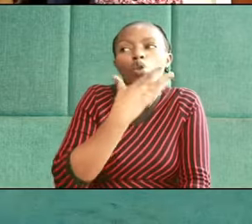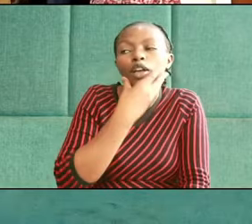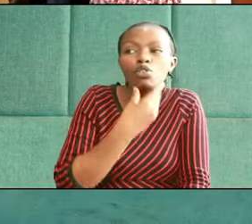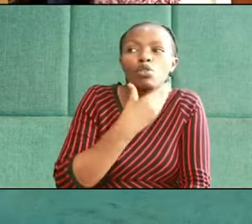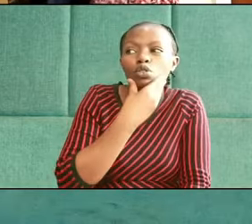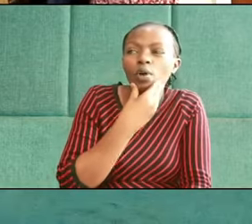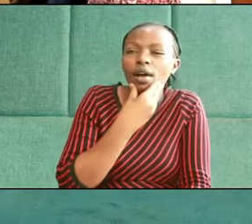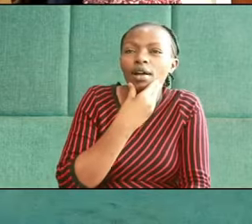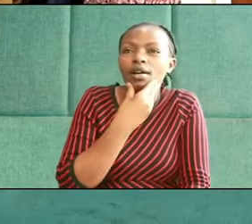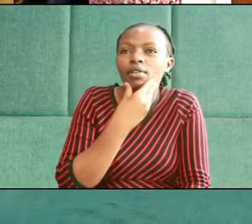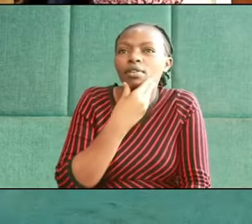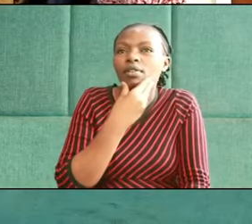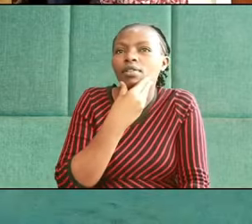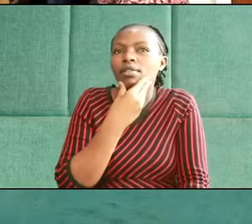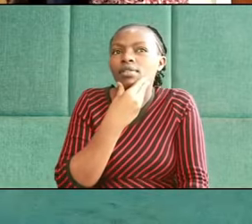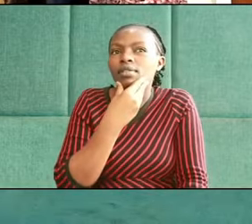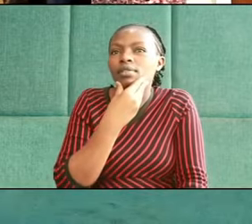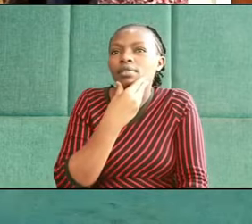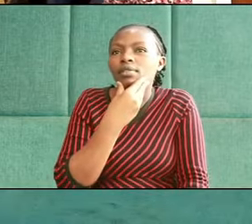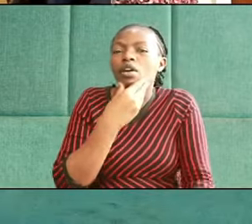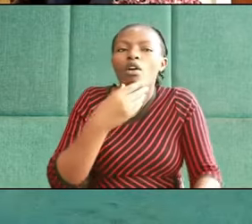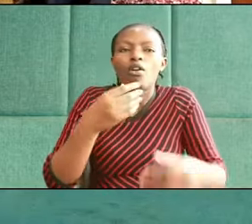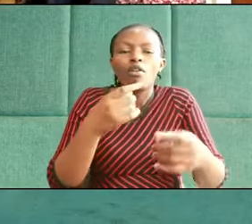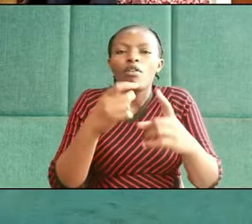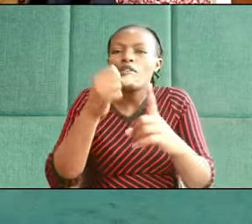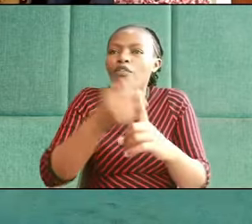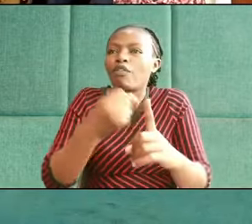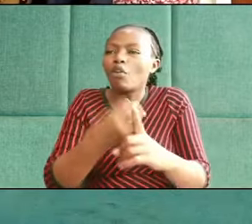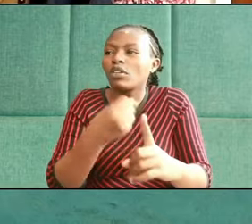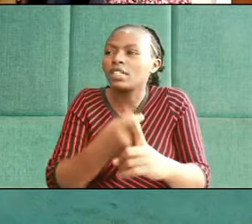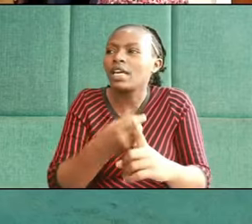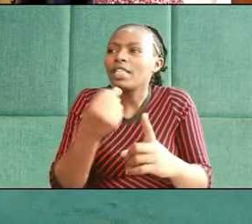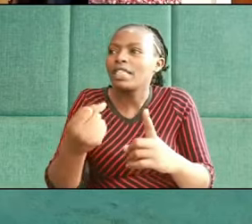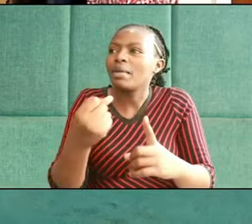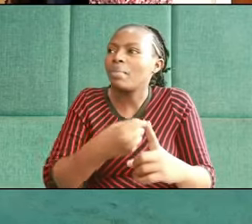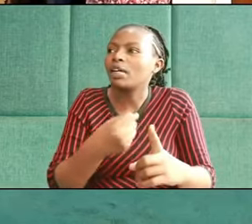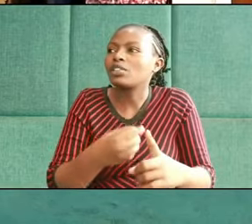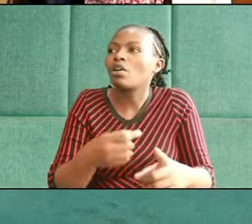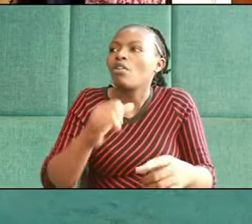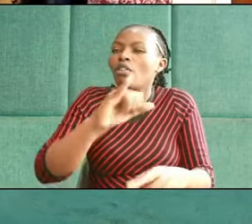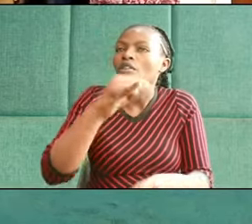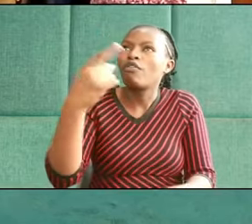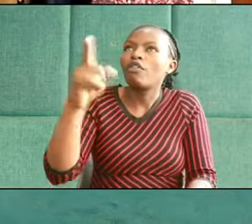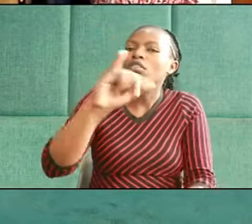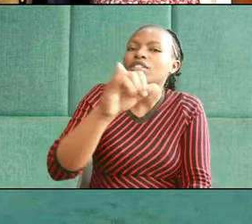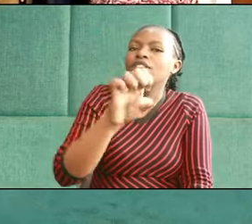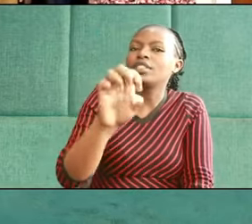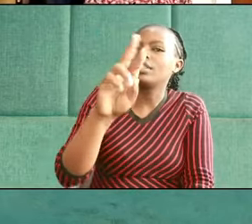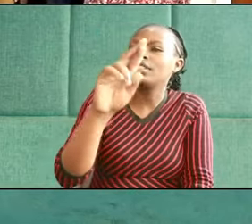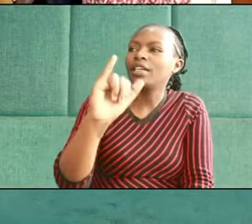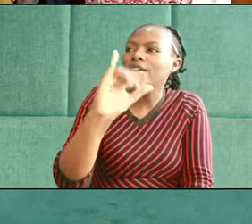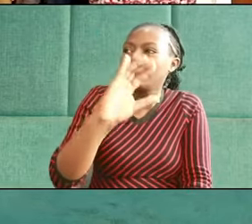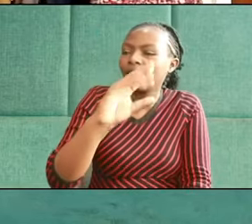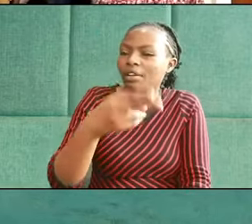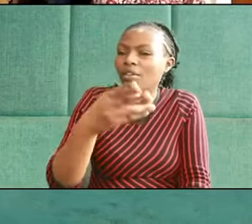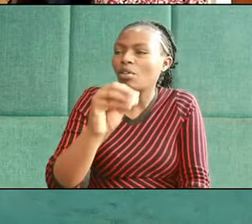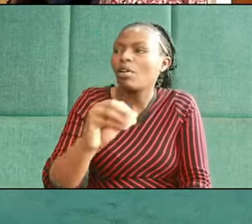Jericho. Joshua fought the battle of Jericho. And the walls came